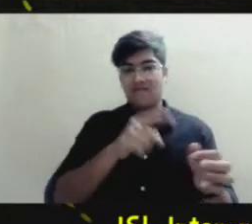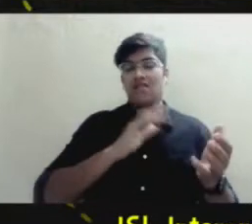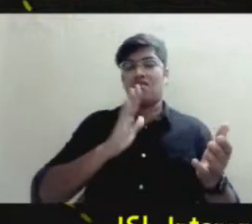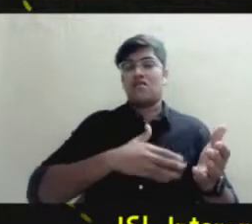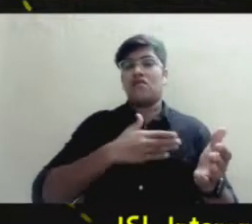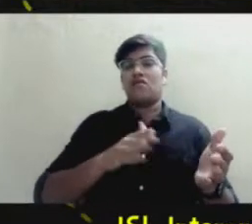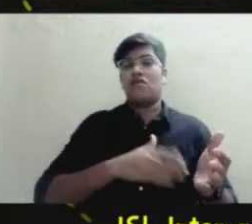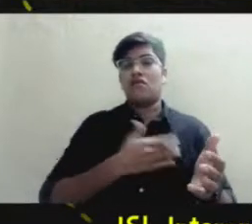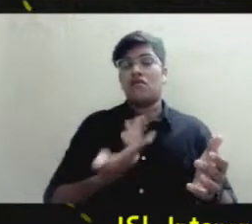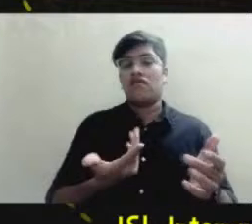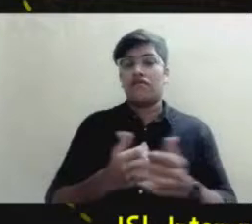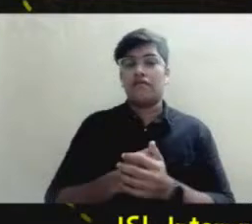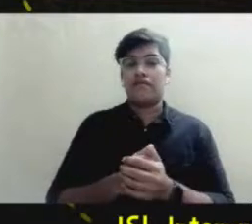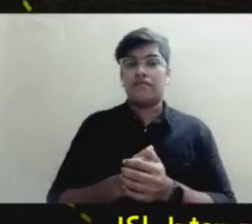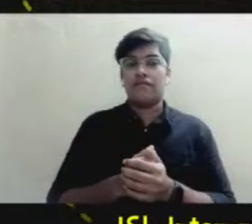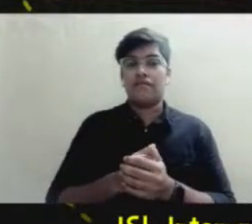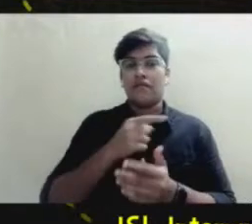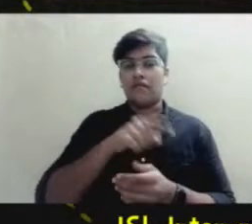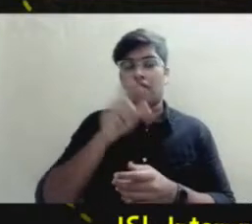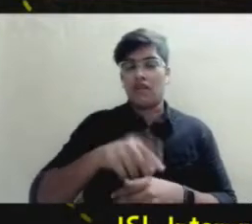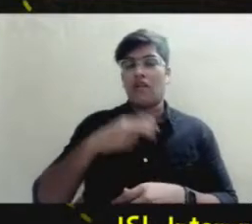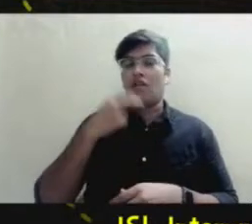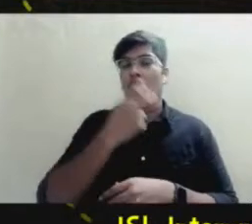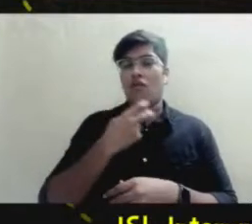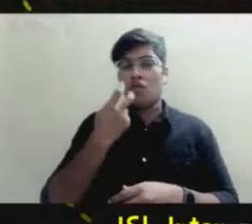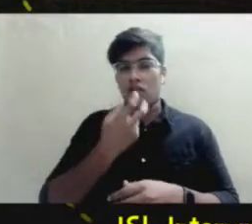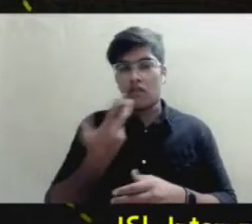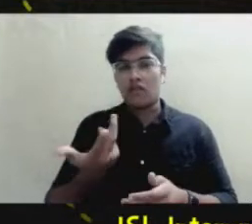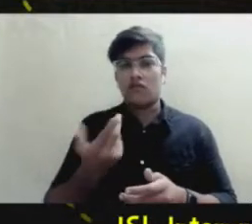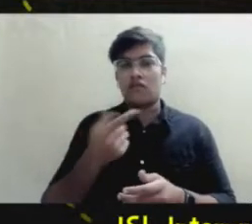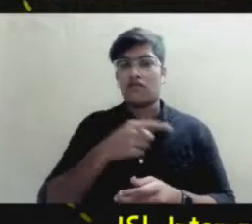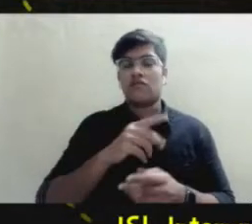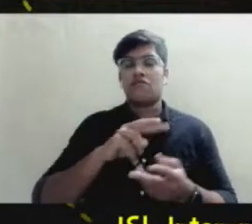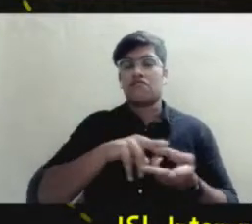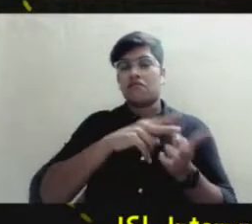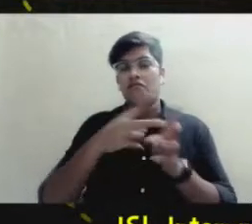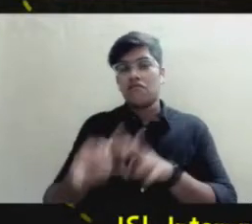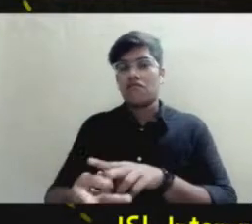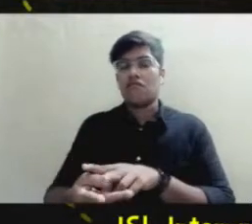she's been orally also turned